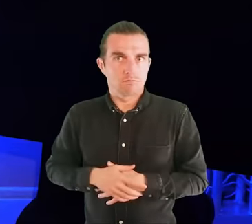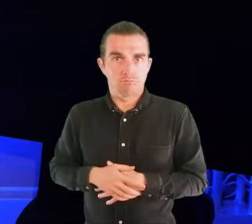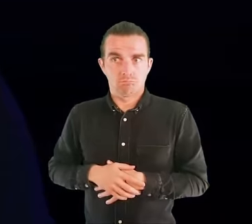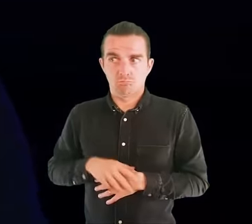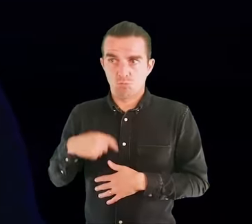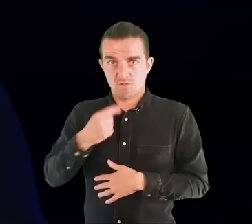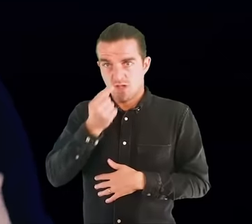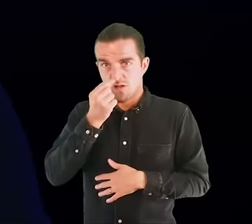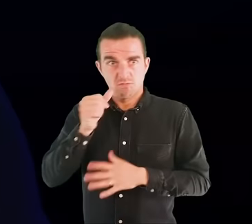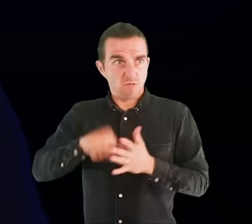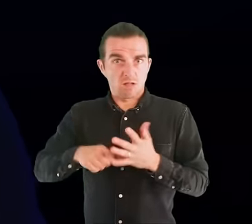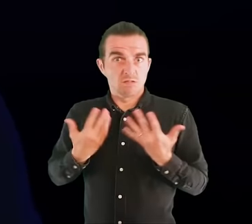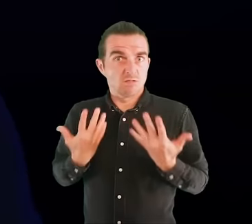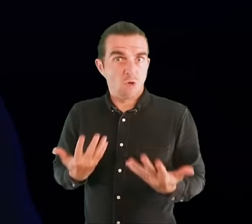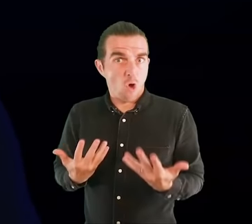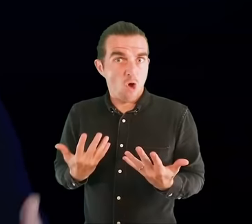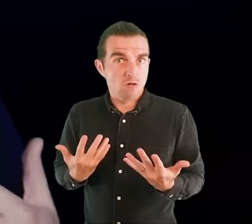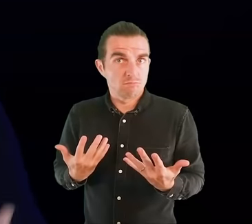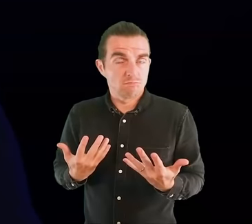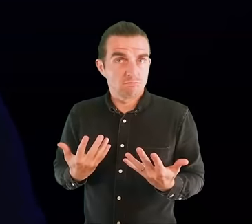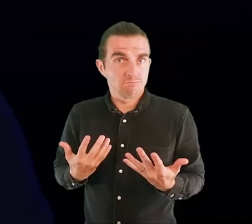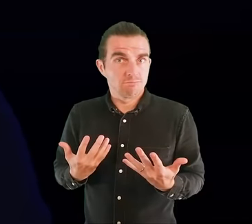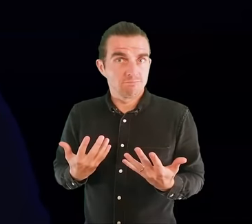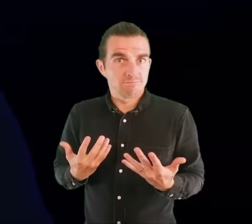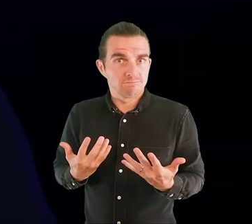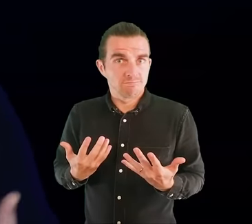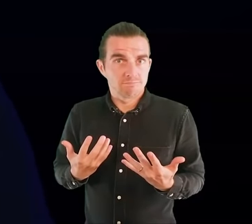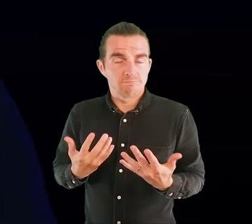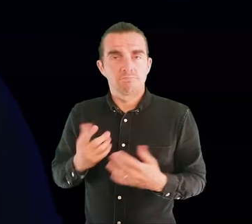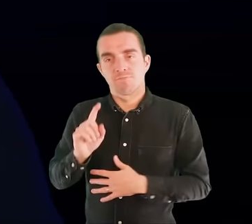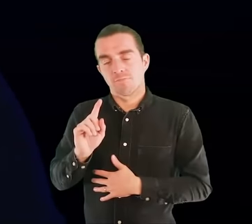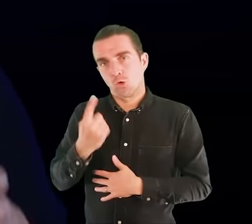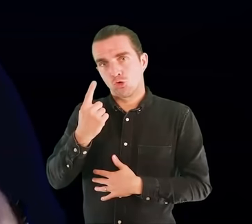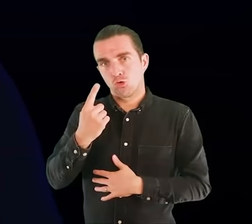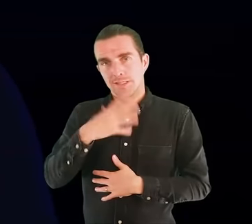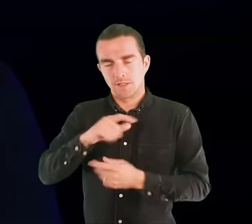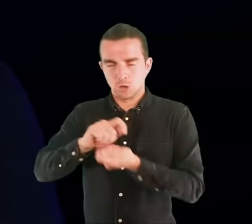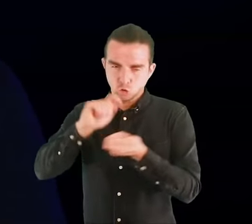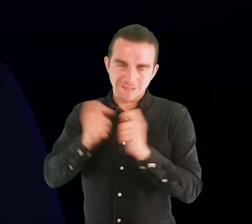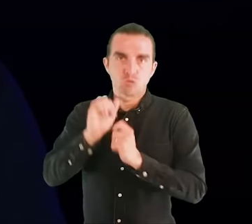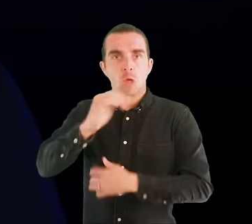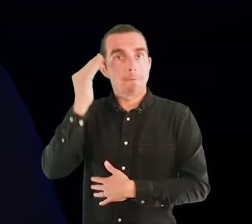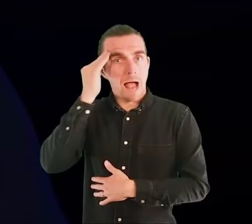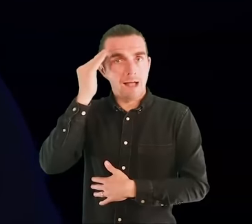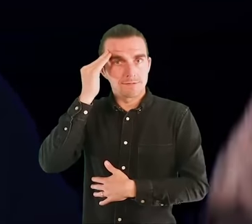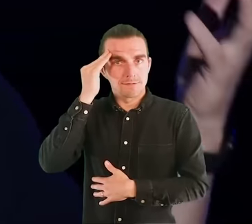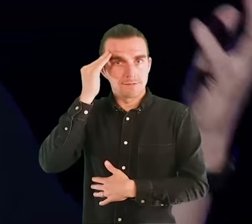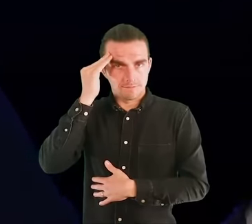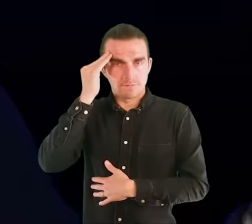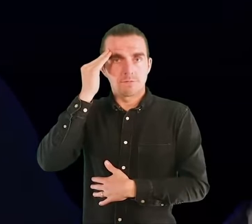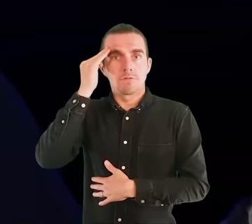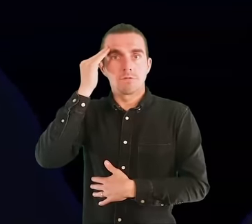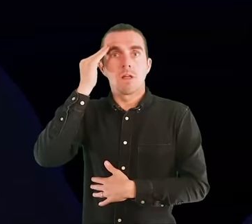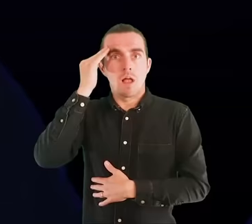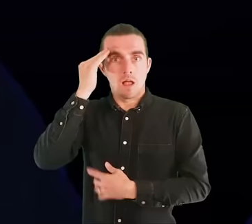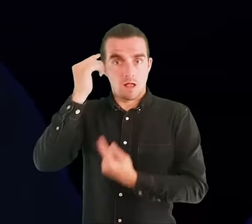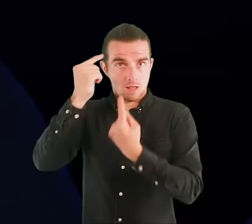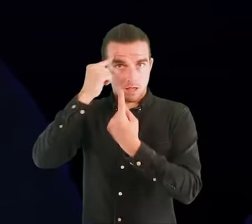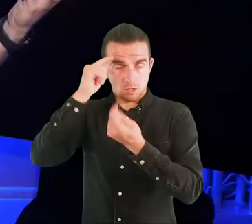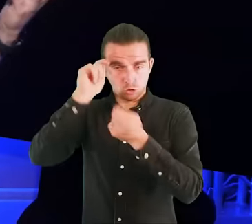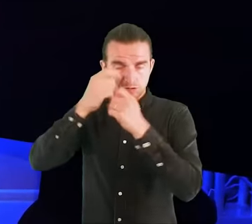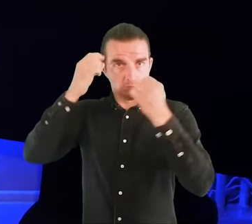mindset. We should switch from thinking about our body and our planet from right now vehicle to a long-term